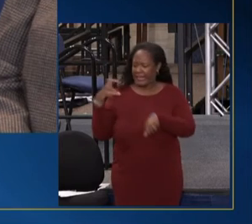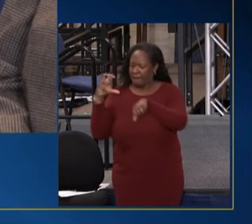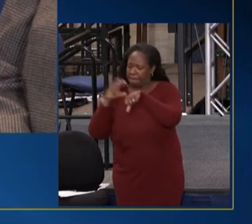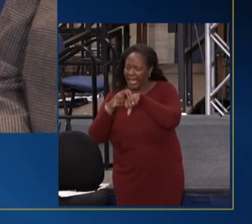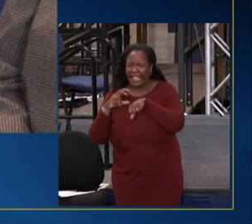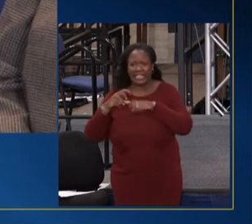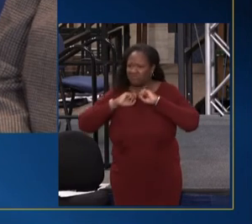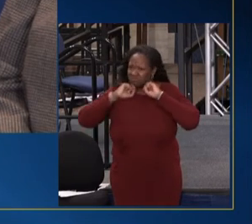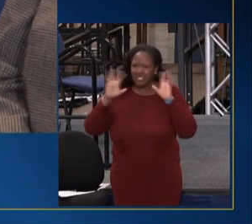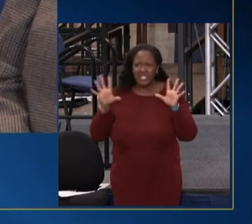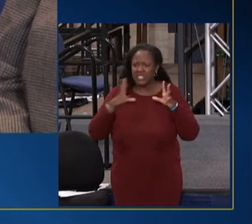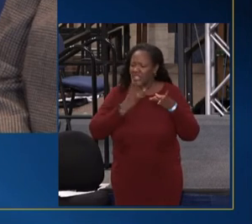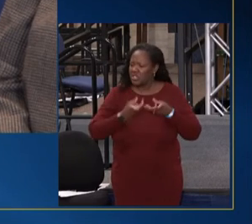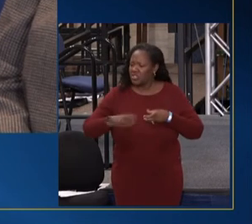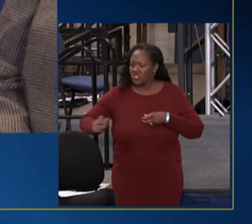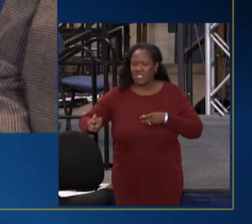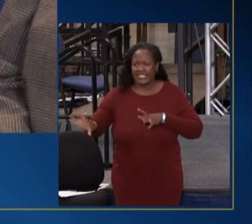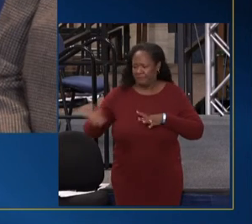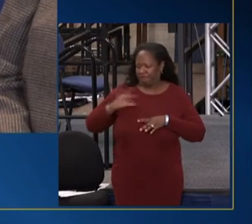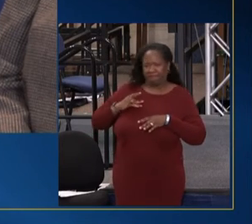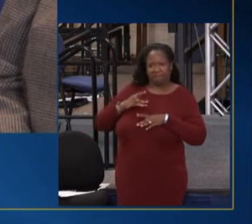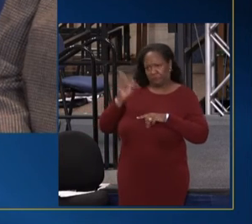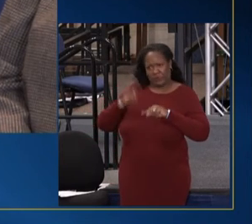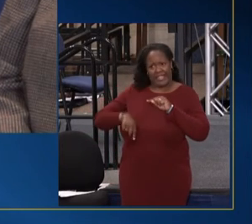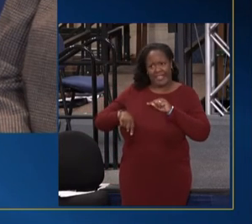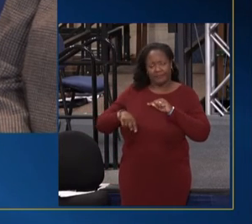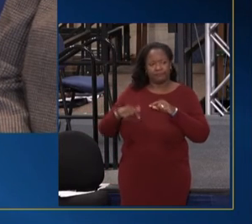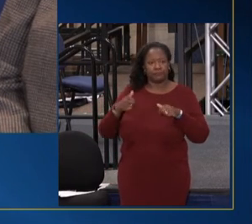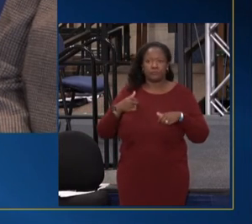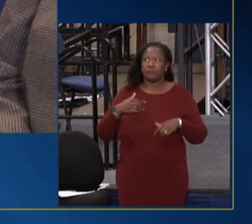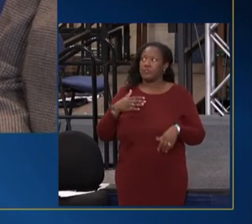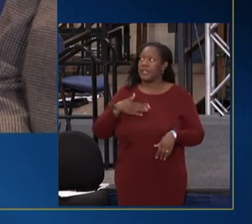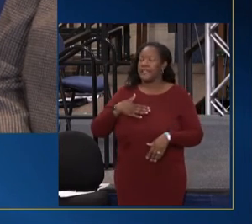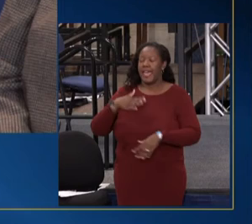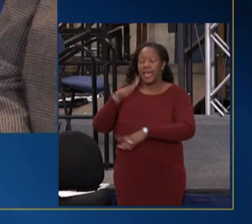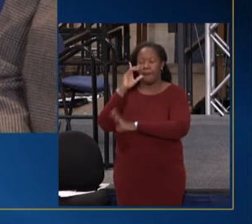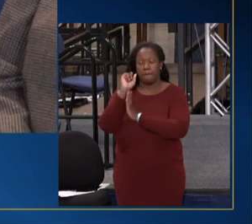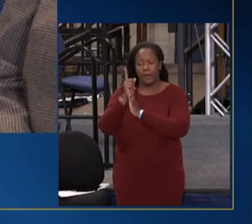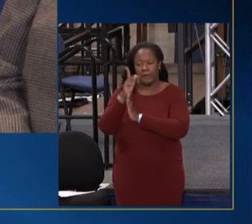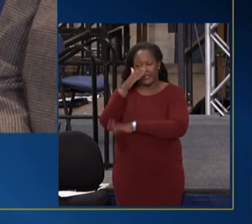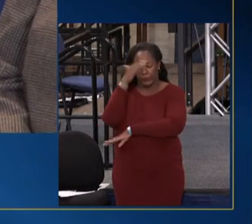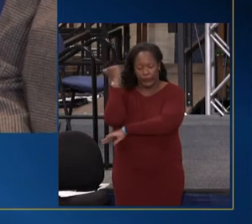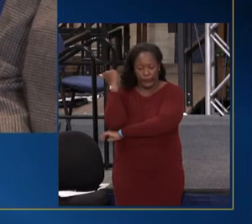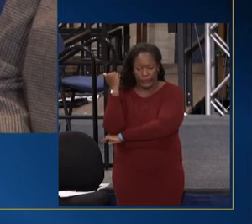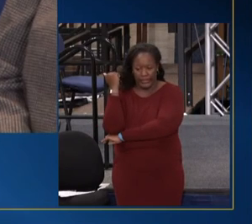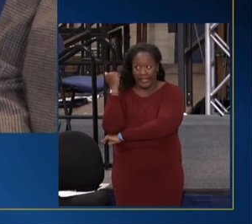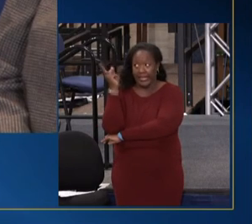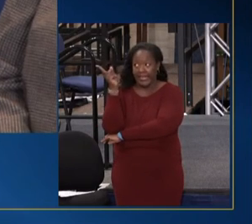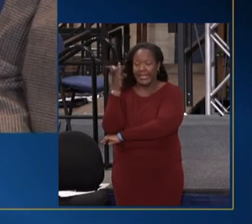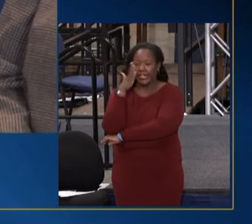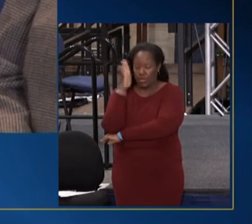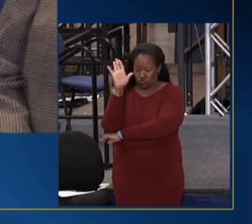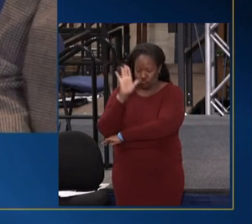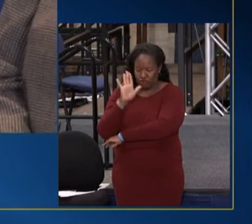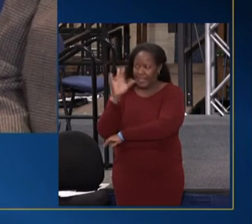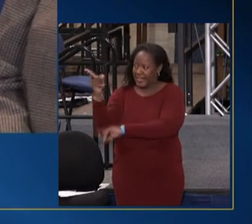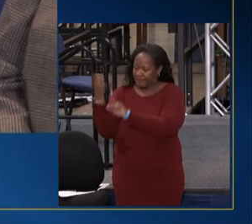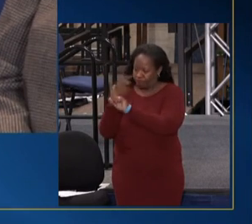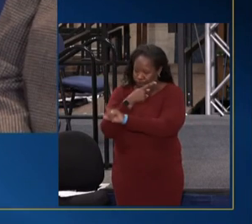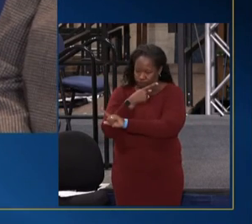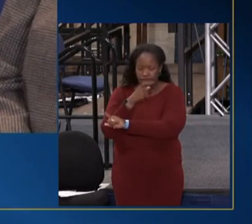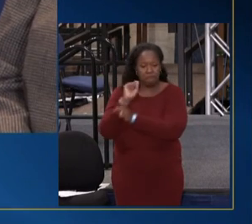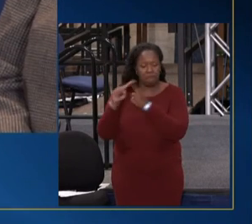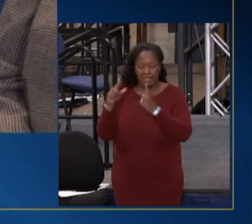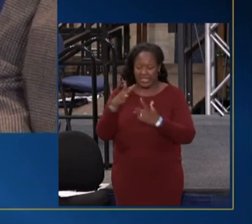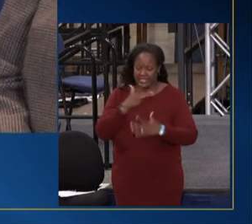And so it was one of those moments where I felt like, whew, he did great. He went off script. He spoke from the